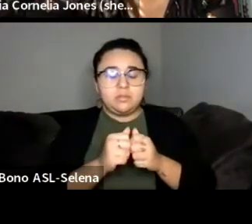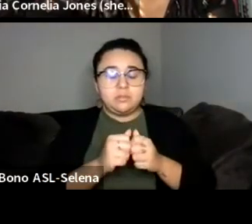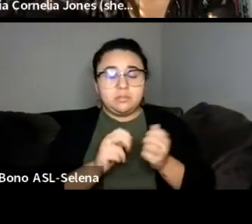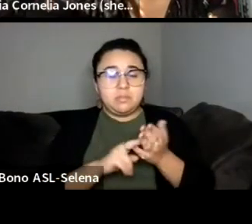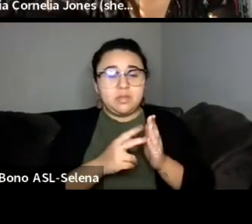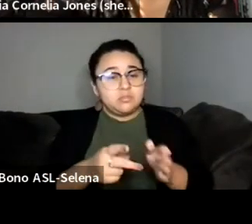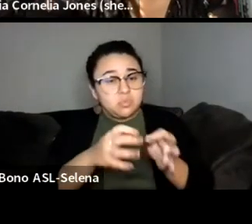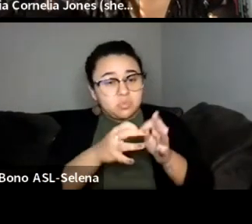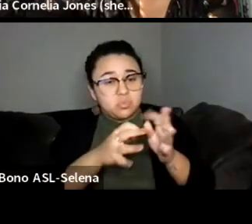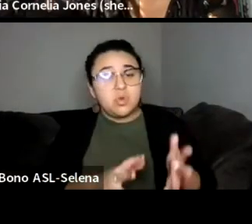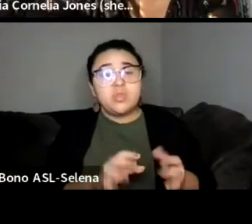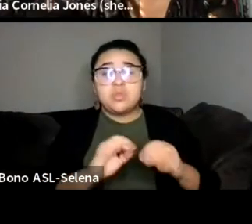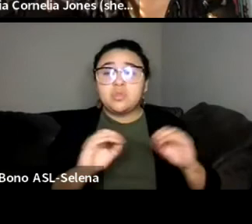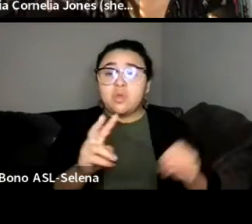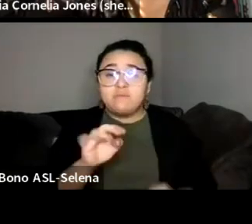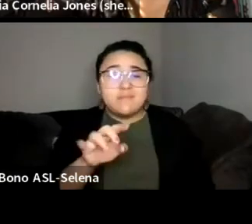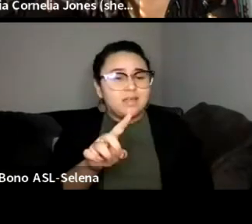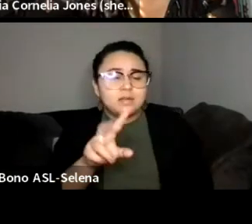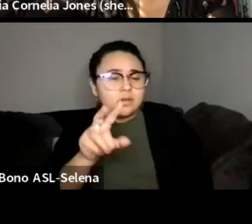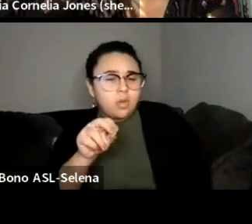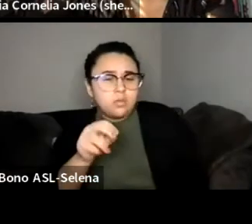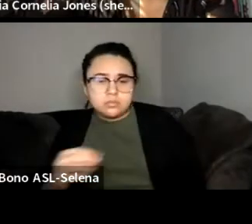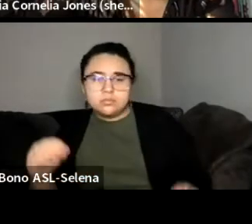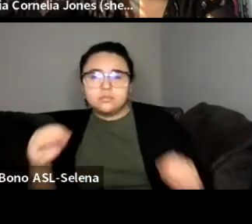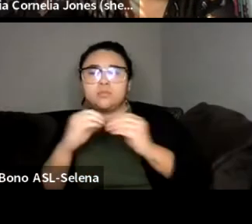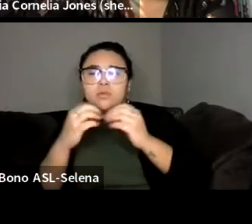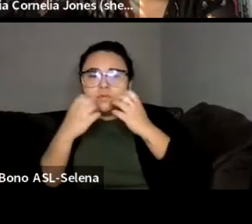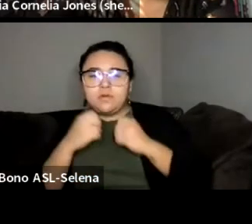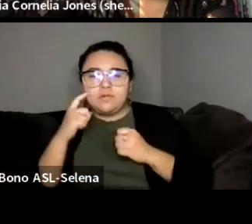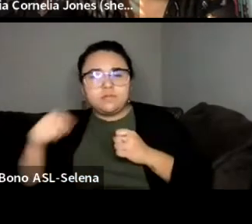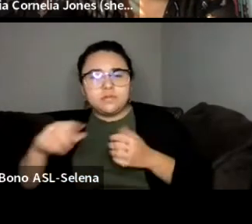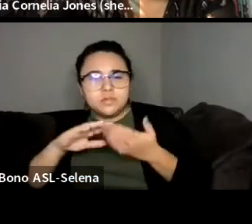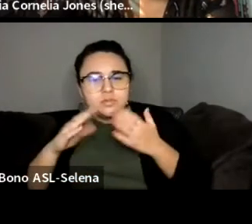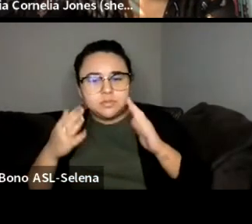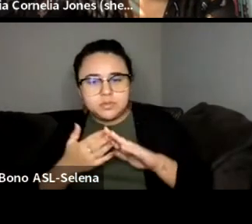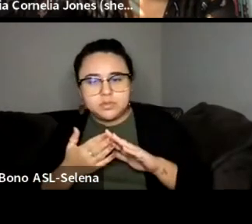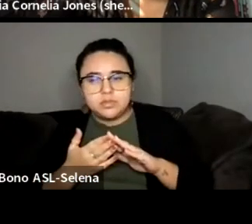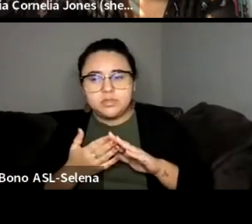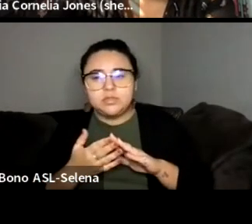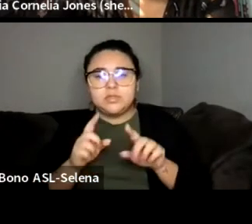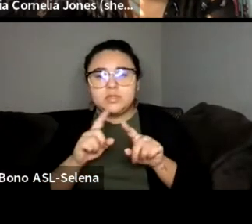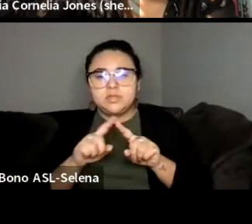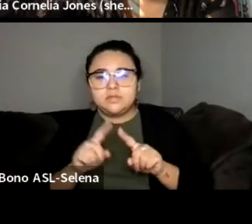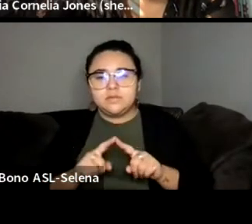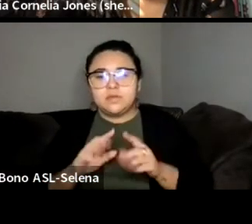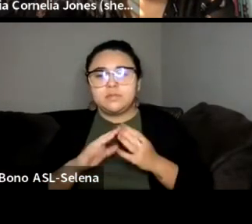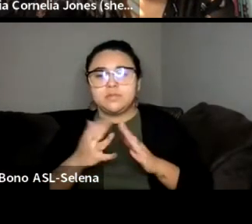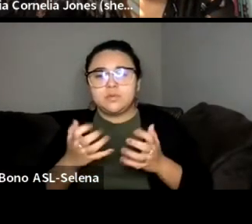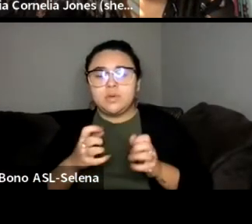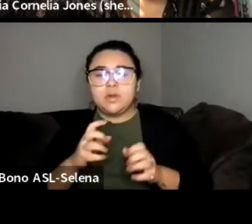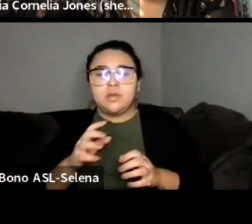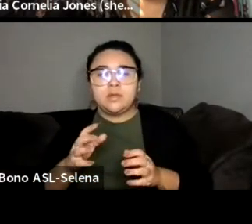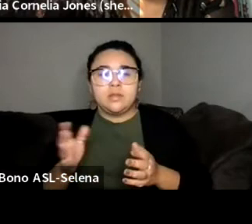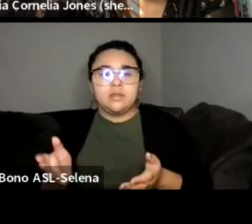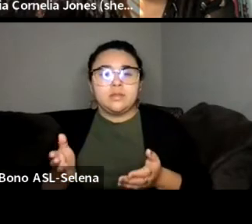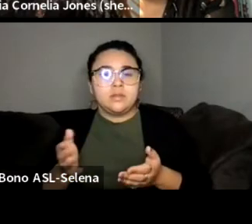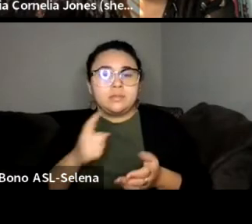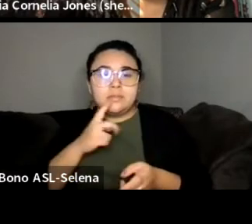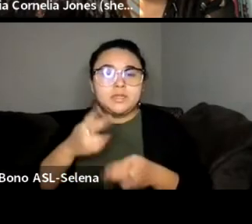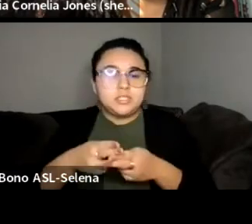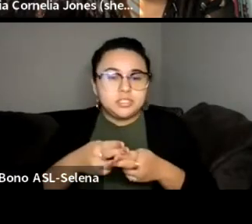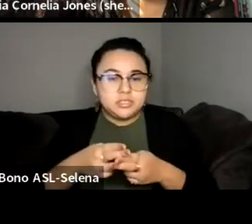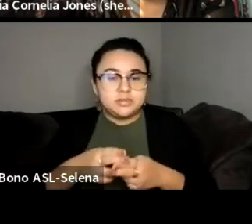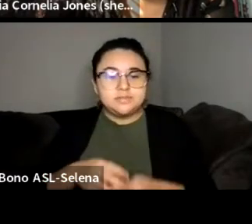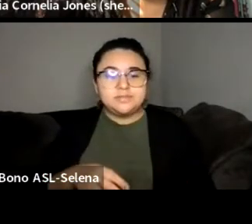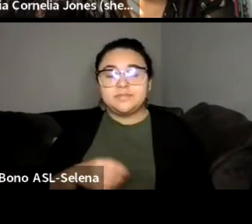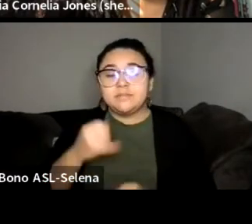anything, it makes you more valuable to this community and to the communities that you want to lift up. And the last question I have for you, Tamanya, you are